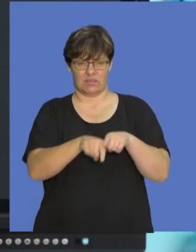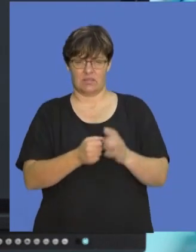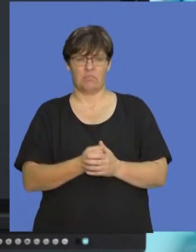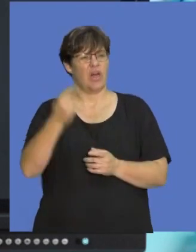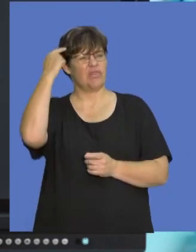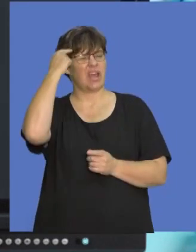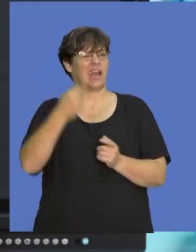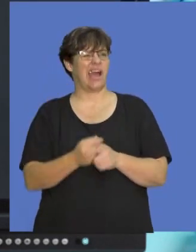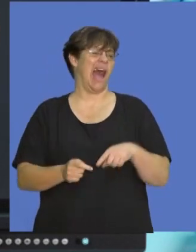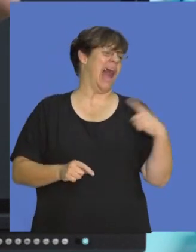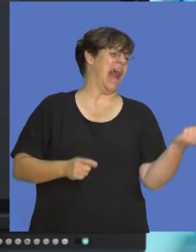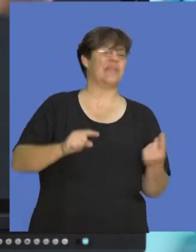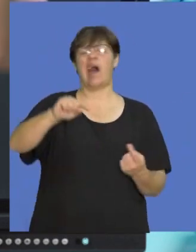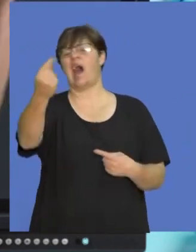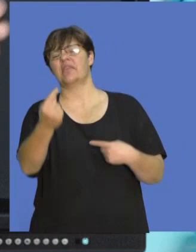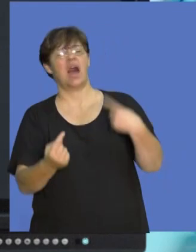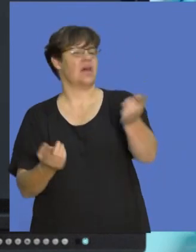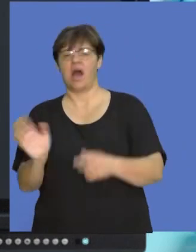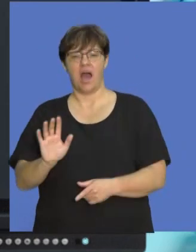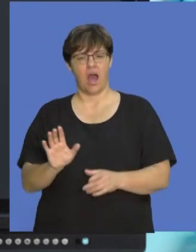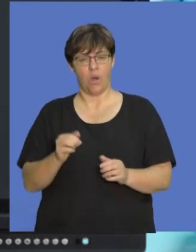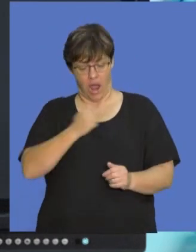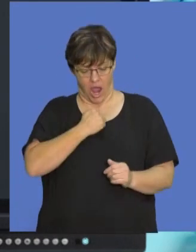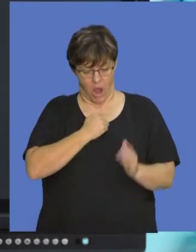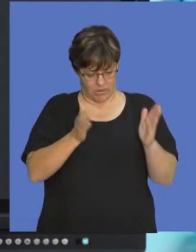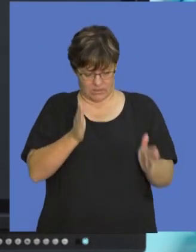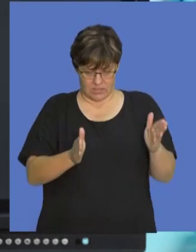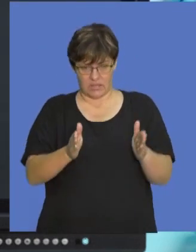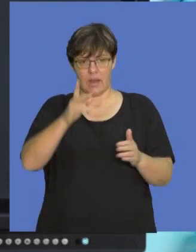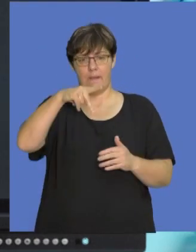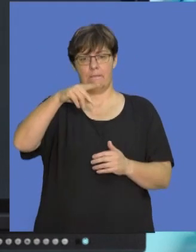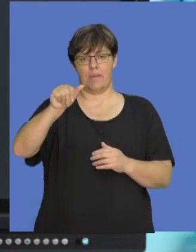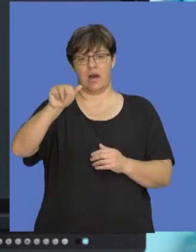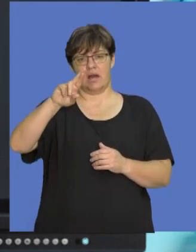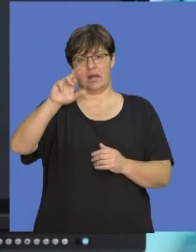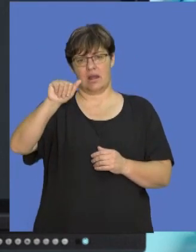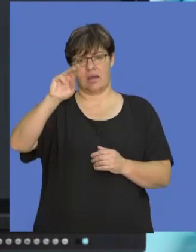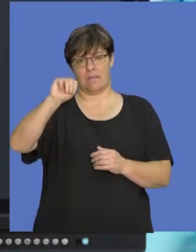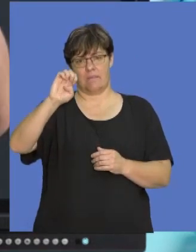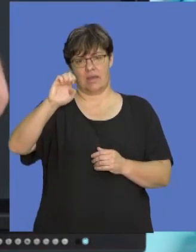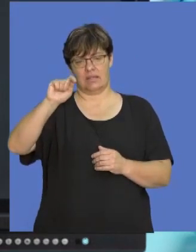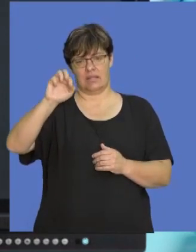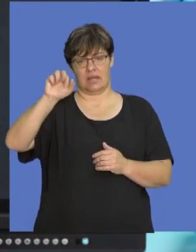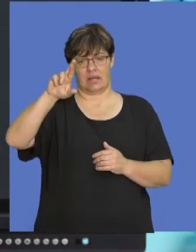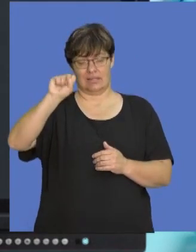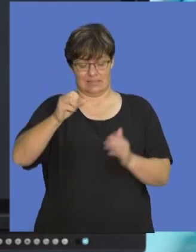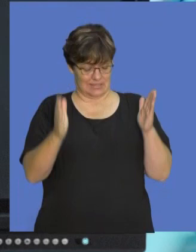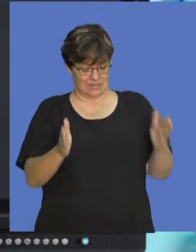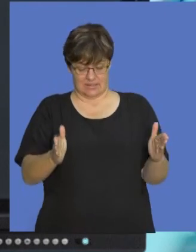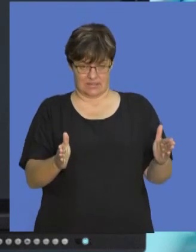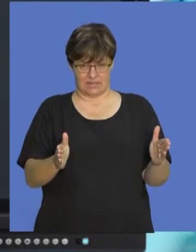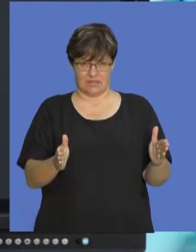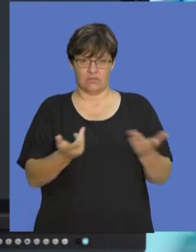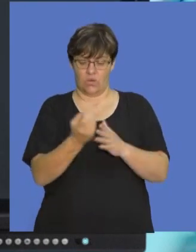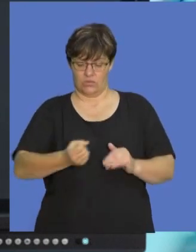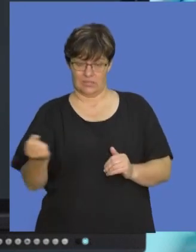experiment. It doesn't mean that we think about other experiments. We define our parameters very carefully and we keep them contained.